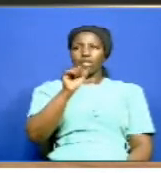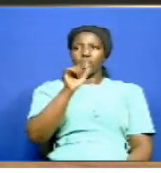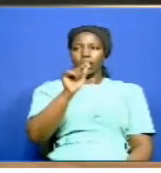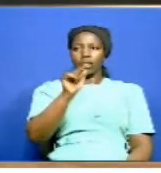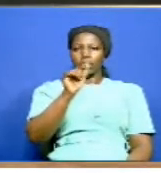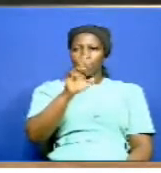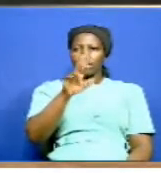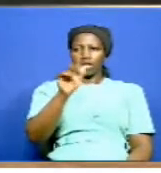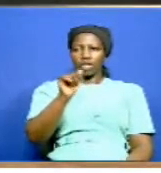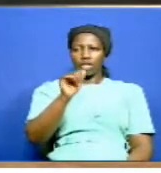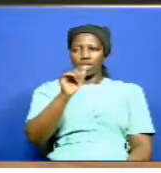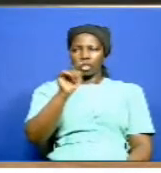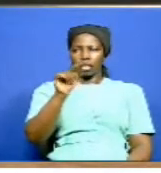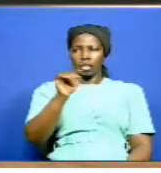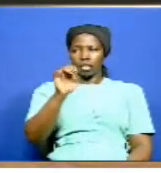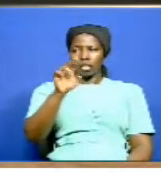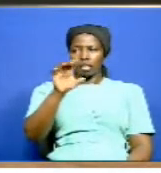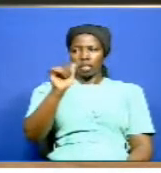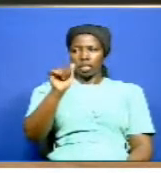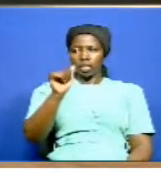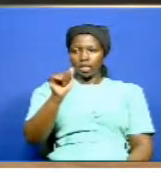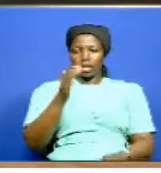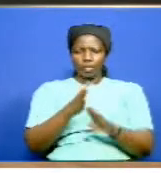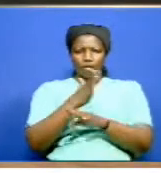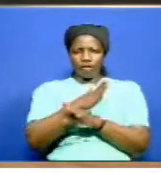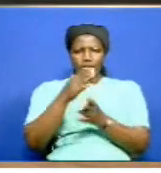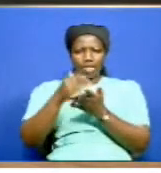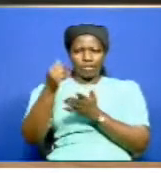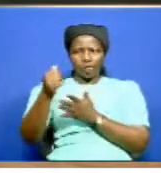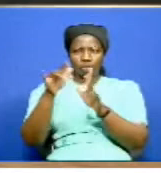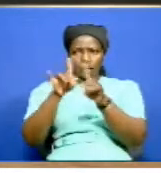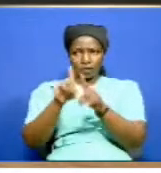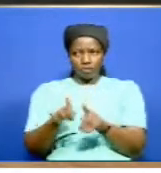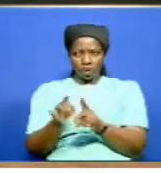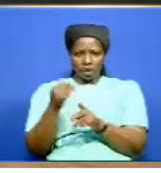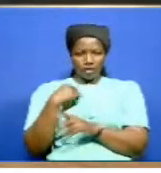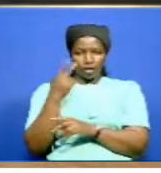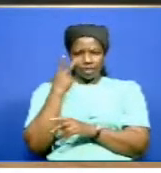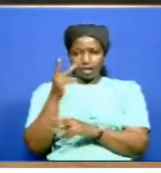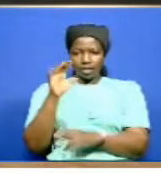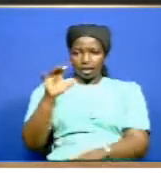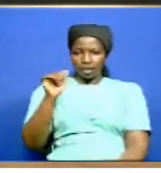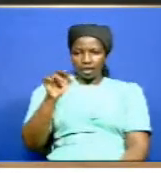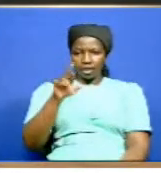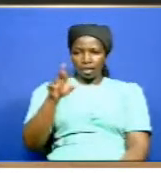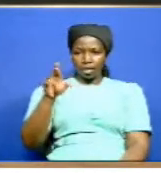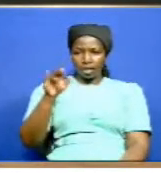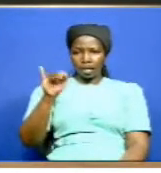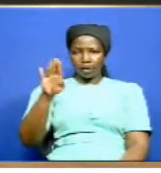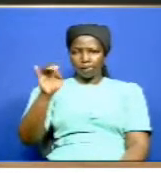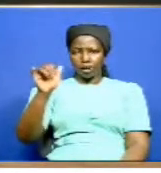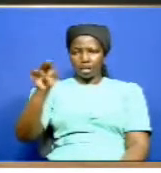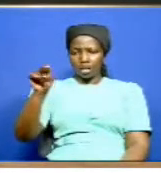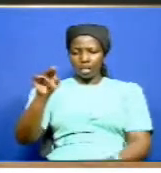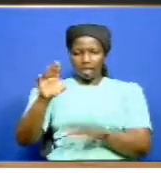countries. We've seen in the Scandinavian countries, they kind of torn between the